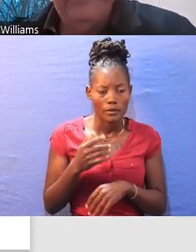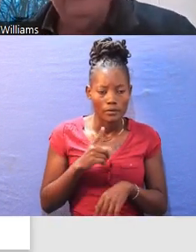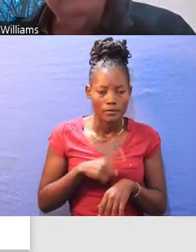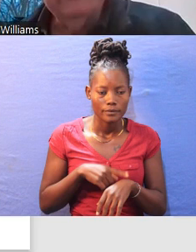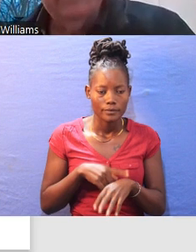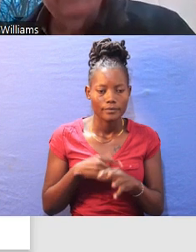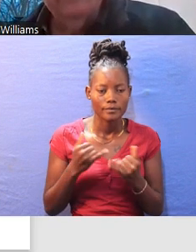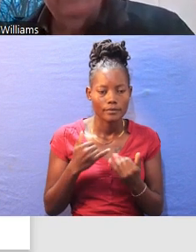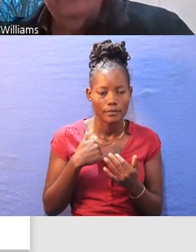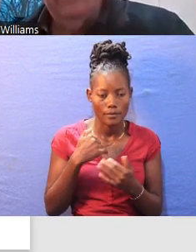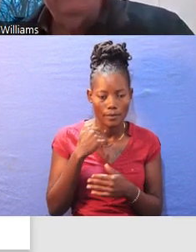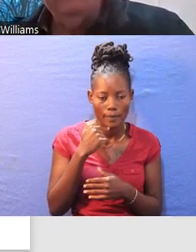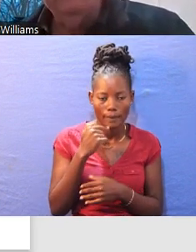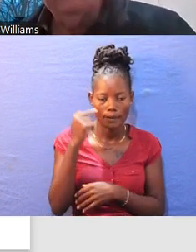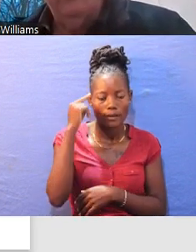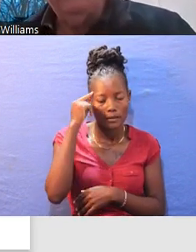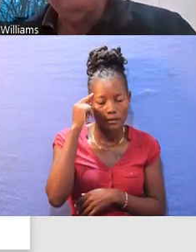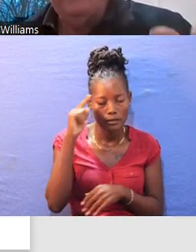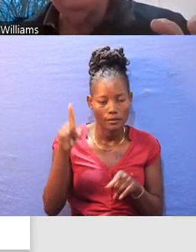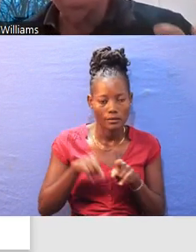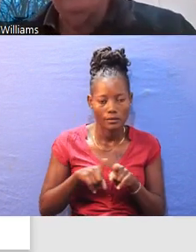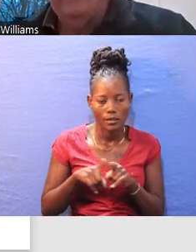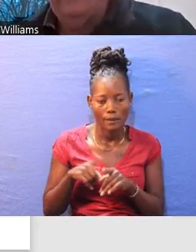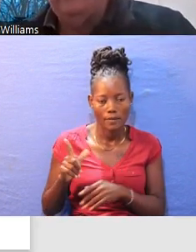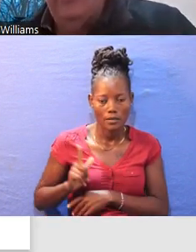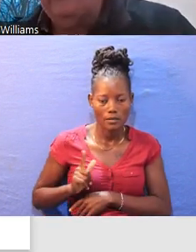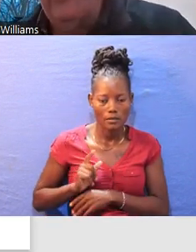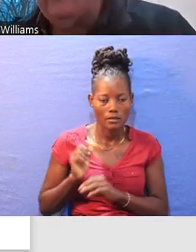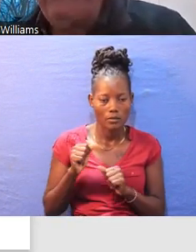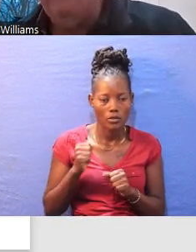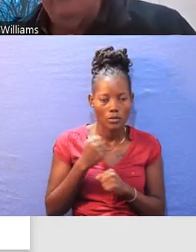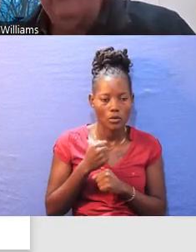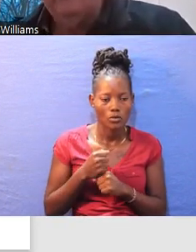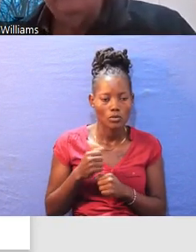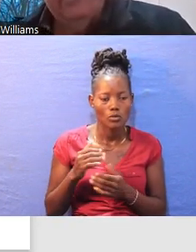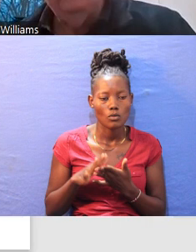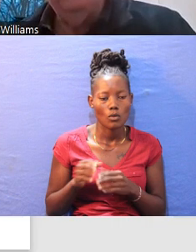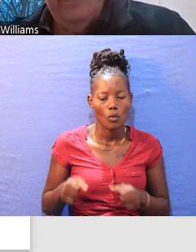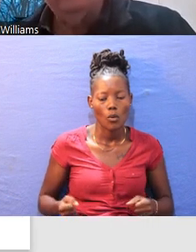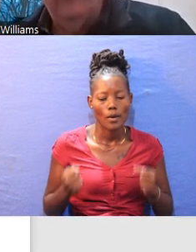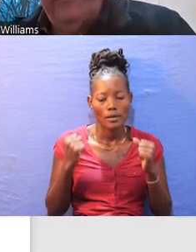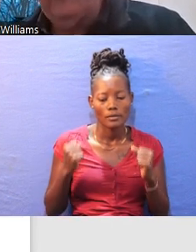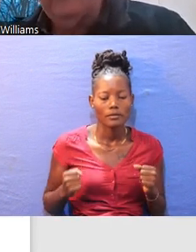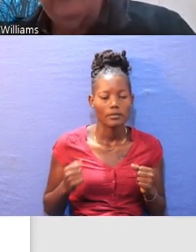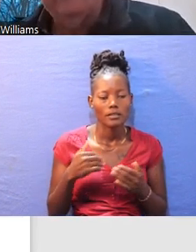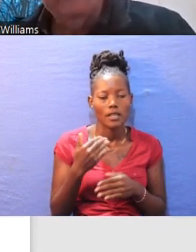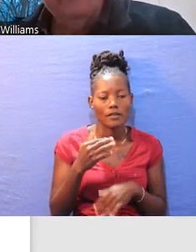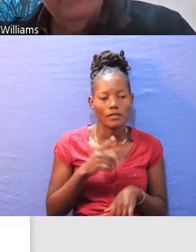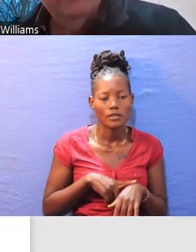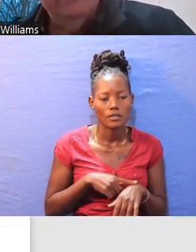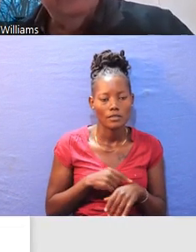much more frequent. So I think they can, and I think females can handle more